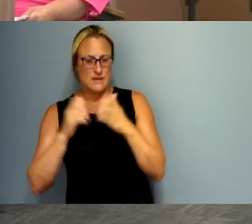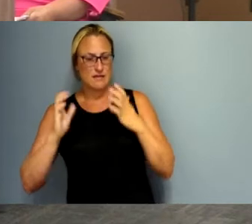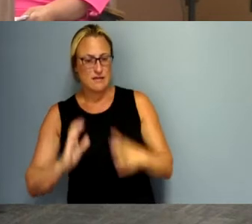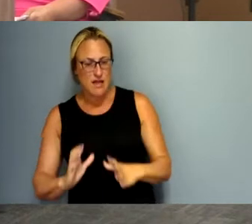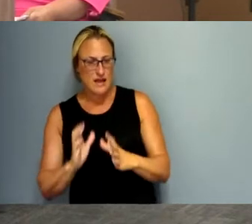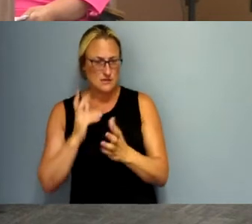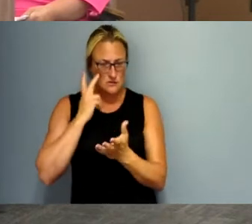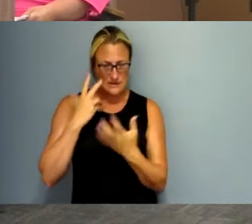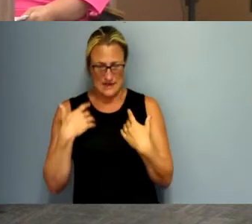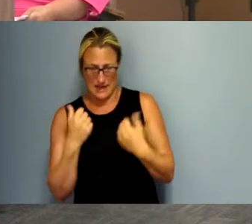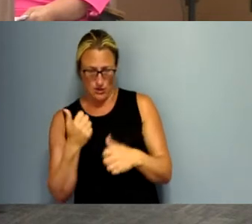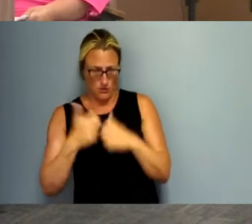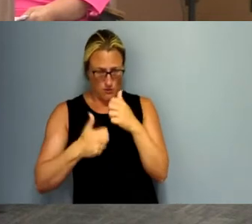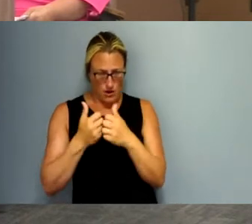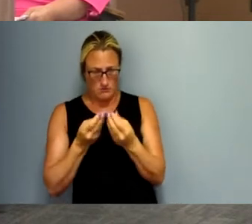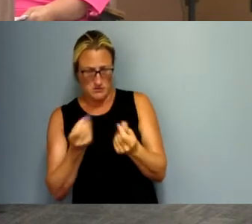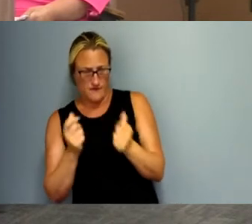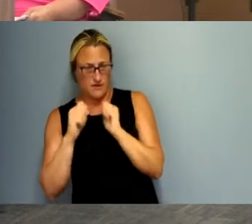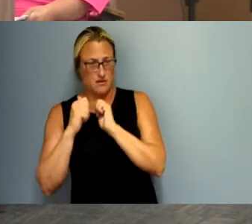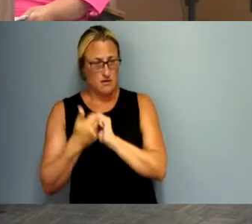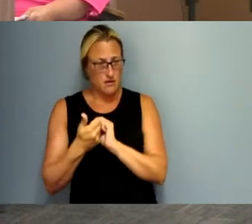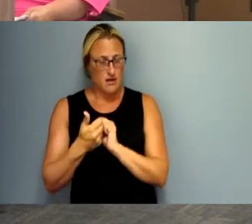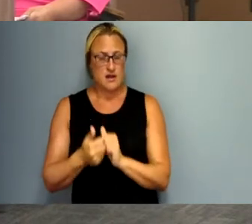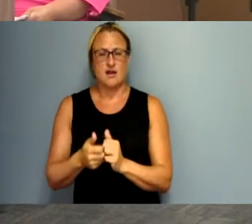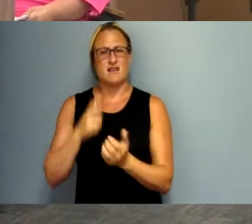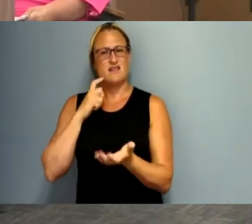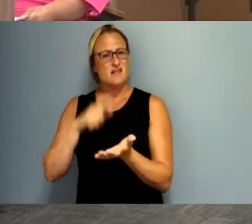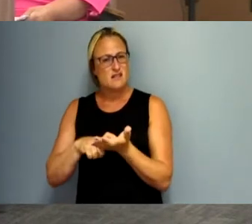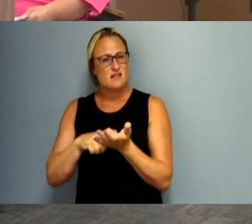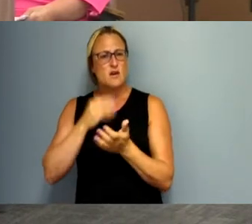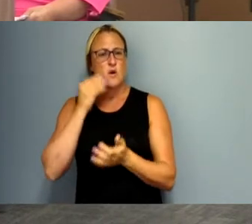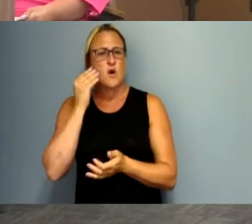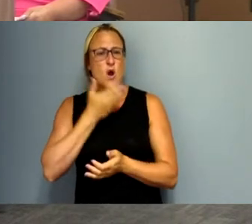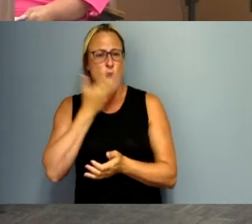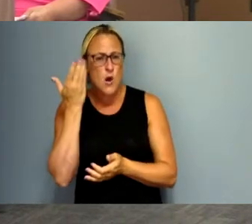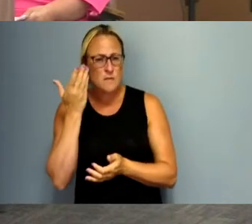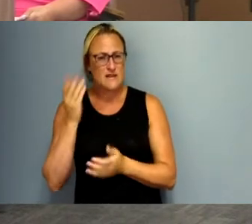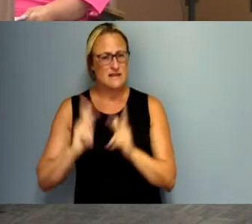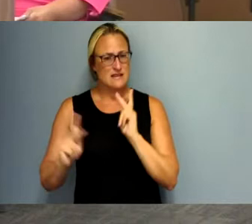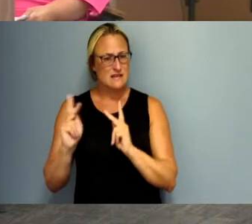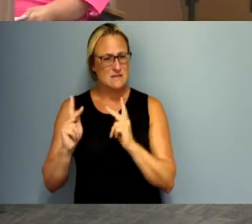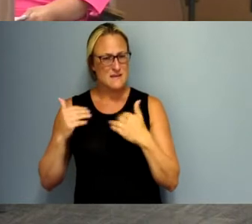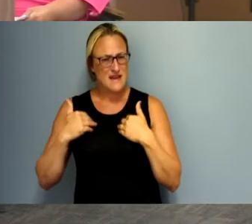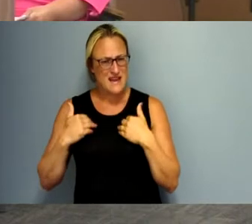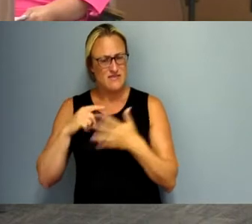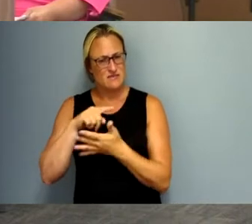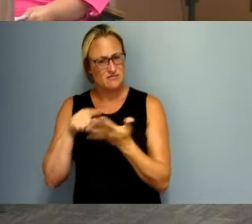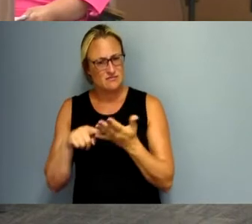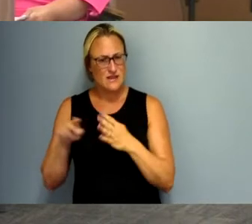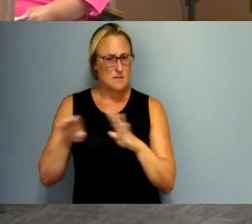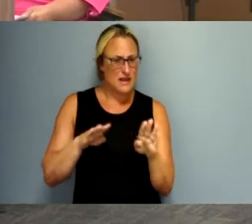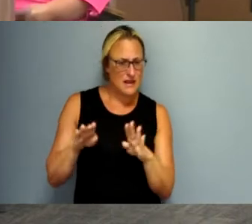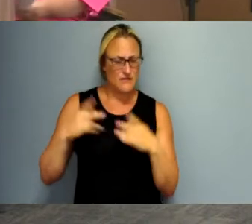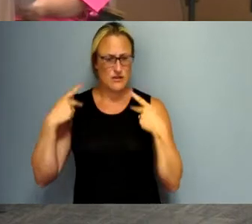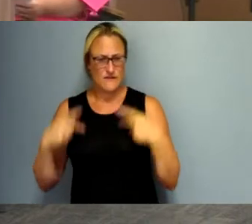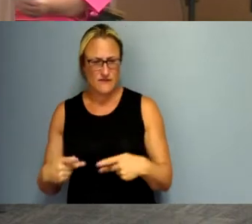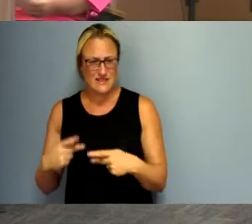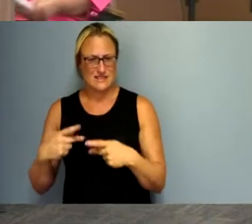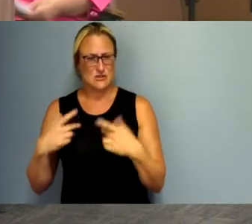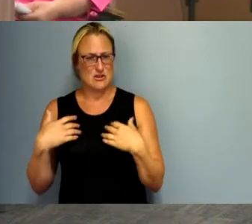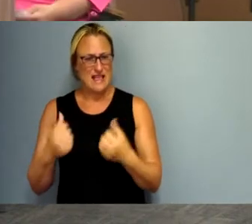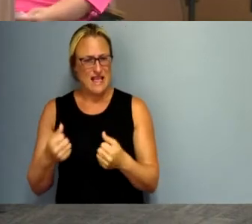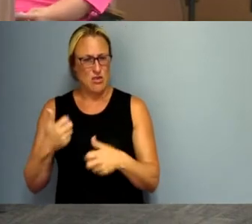found that many individuals experiencing homelessness had a variety of unmet physical and behavioral health needs that negatively impacted their ability